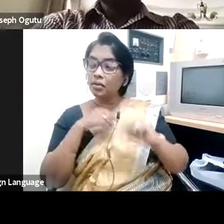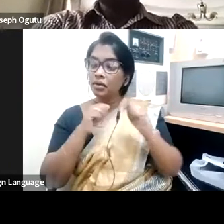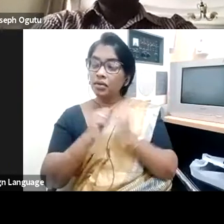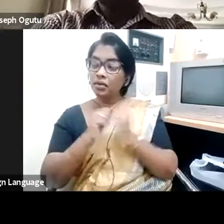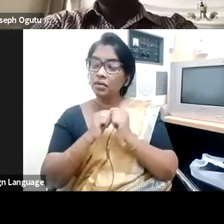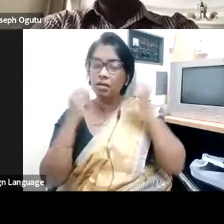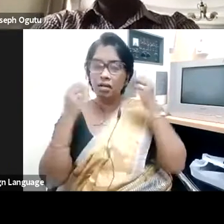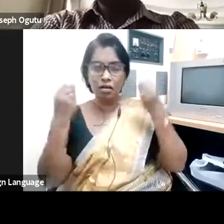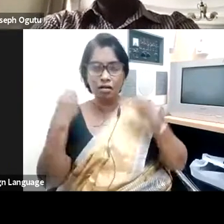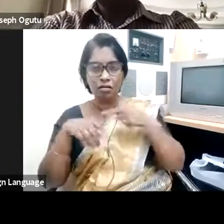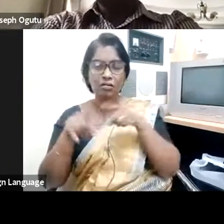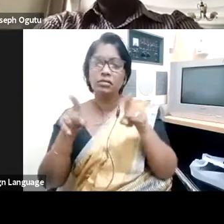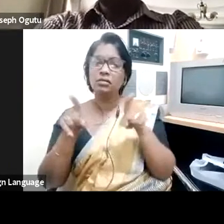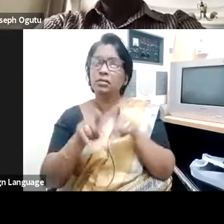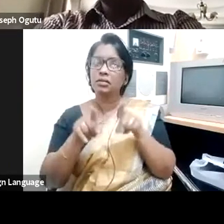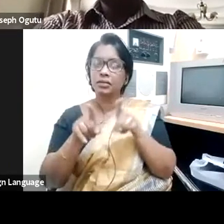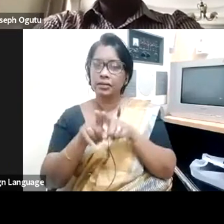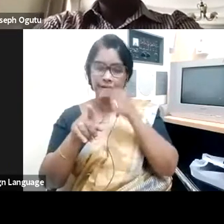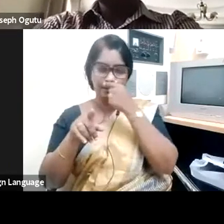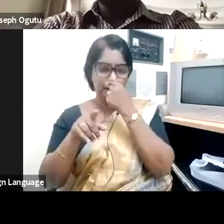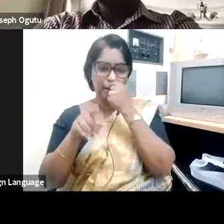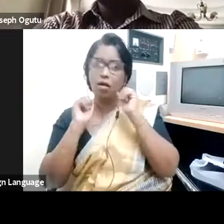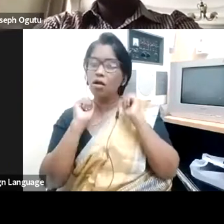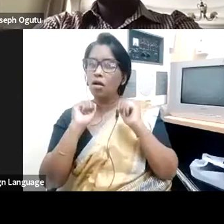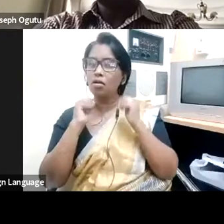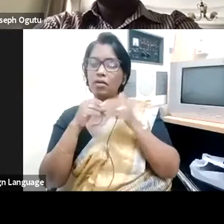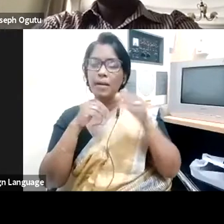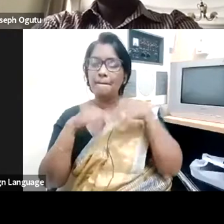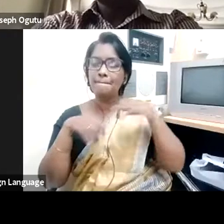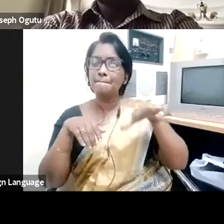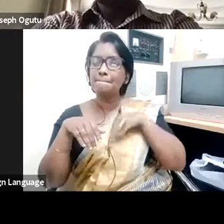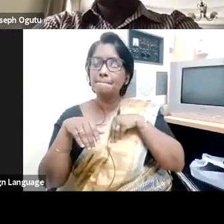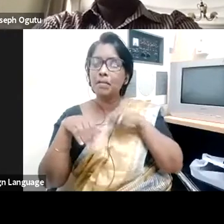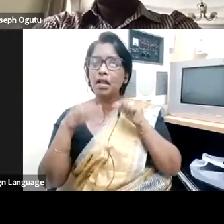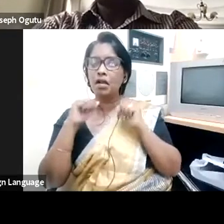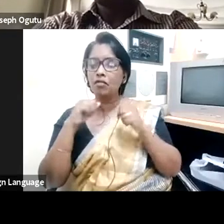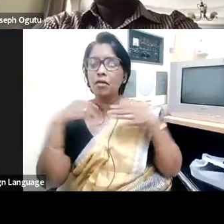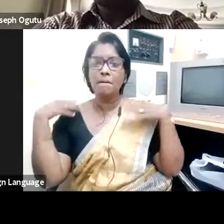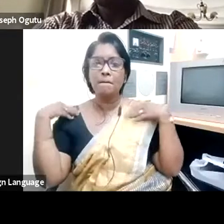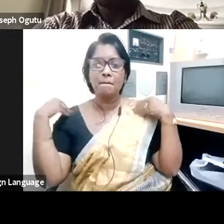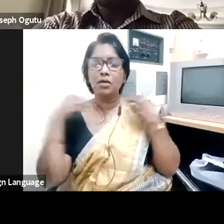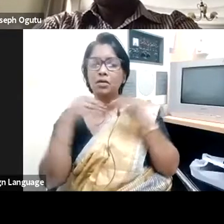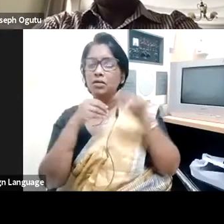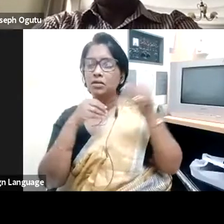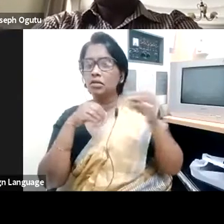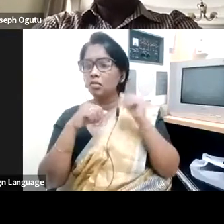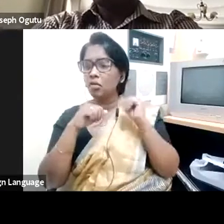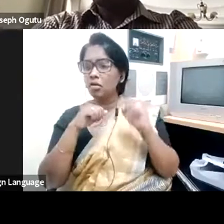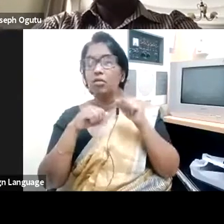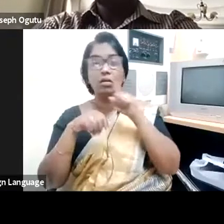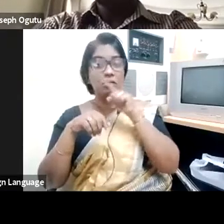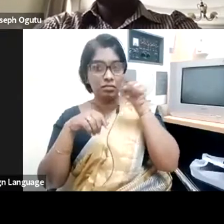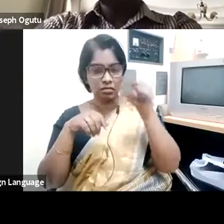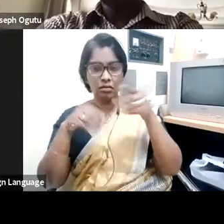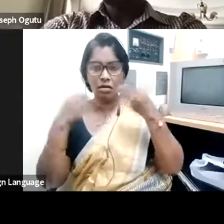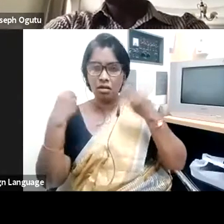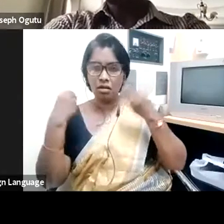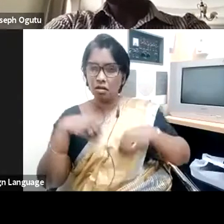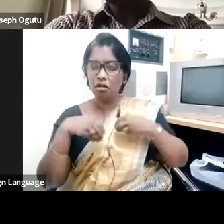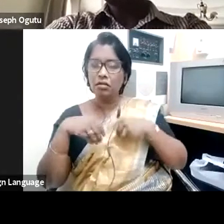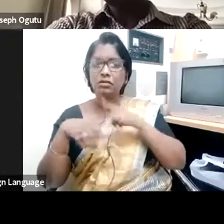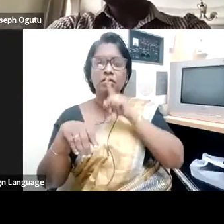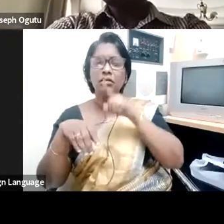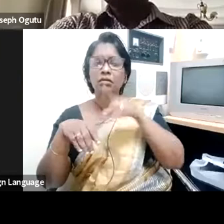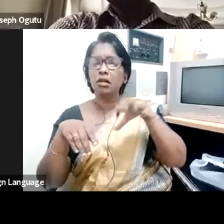One is how we recognize it and how we facilitate it. How do you recognize it's a failure? So something that